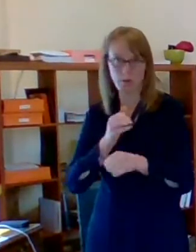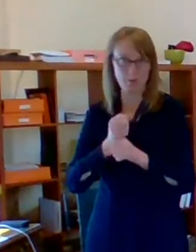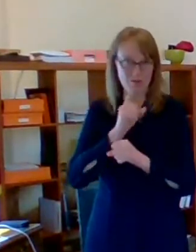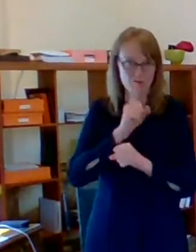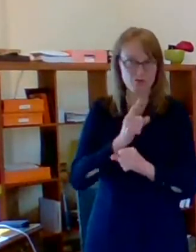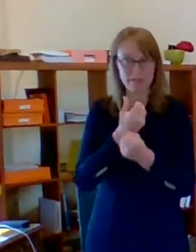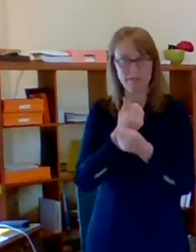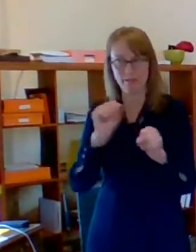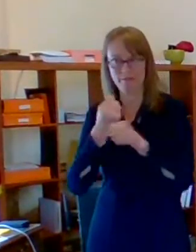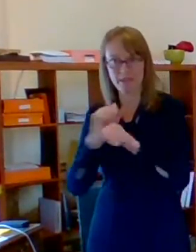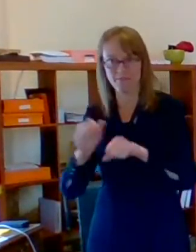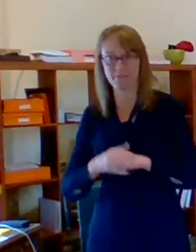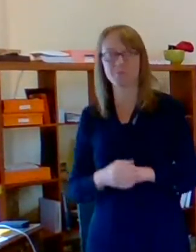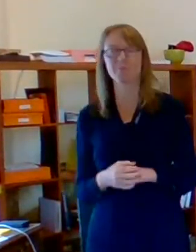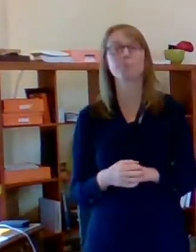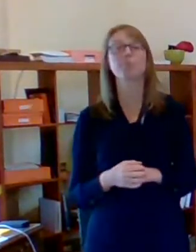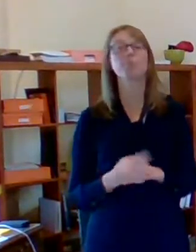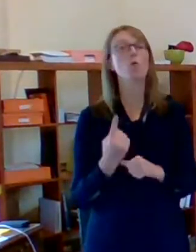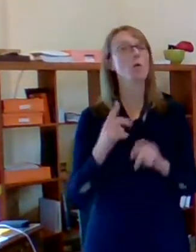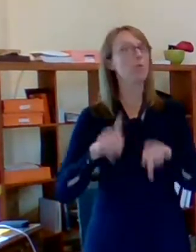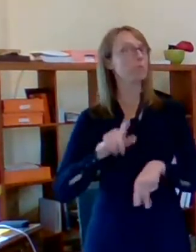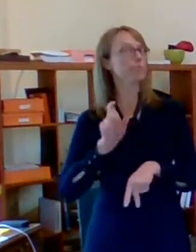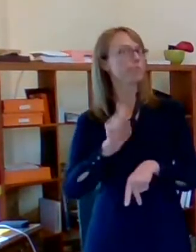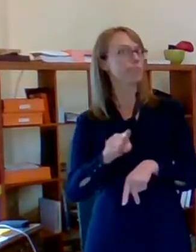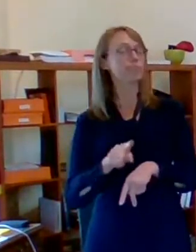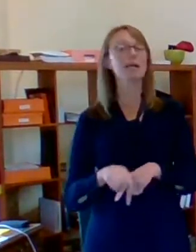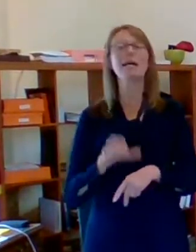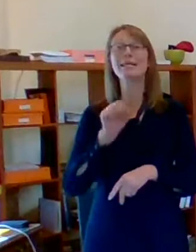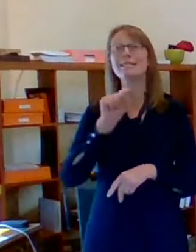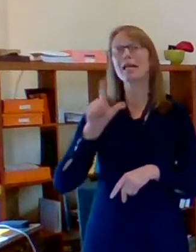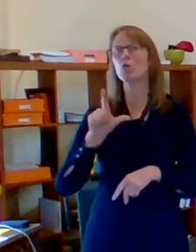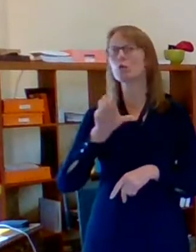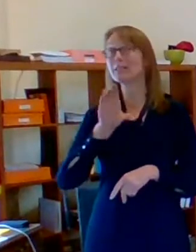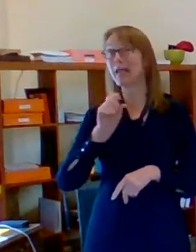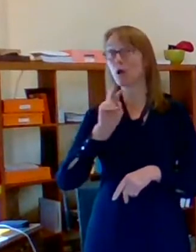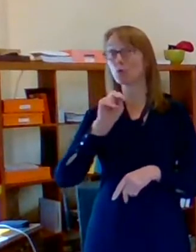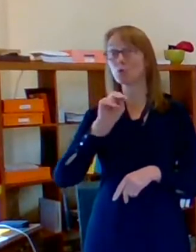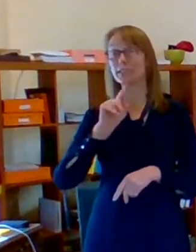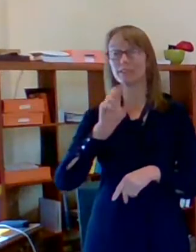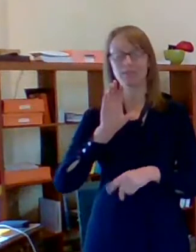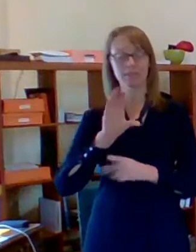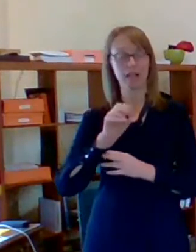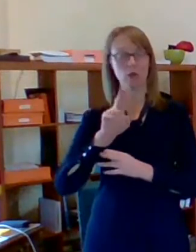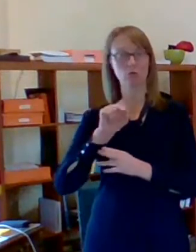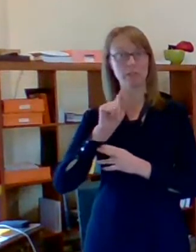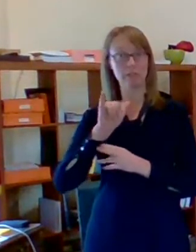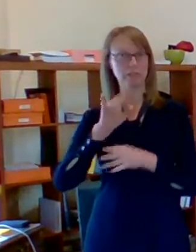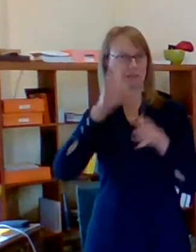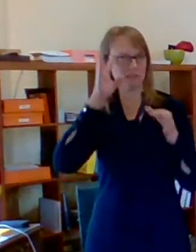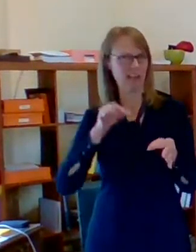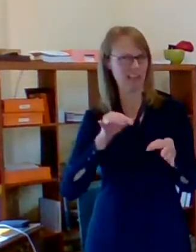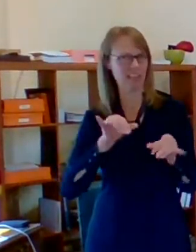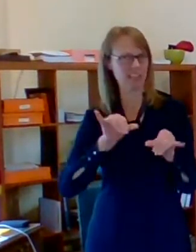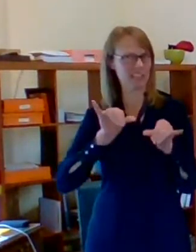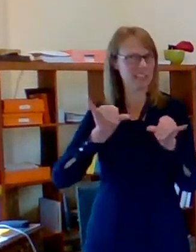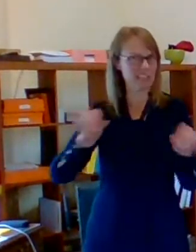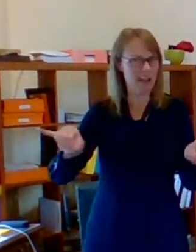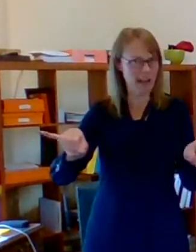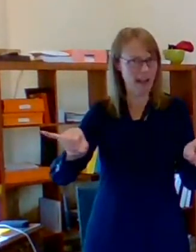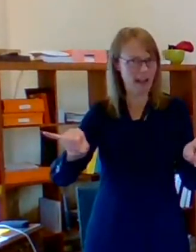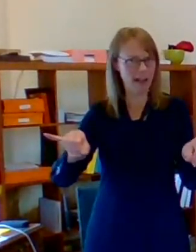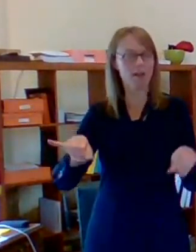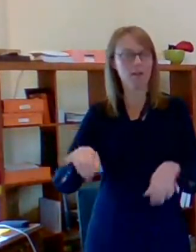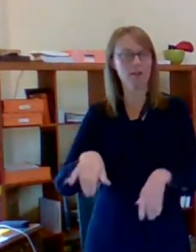to stay virtual for the second quarter. Do you anticipate schools in the city with a little bit of an increase in cases will make a